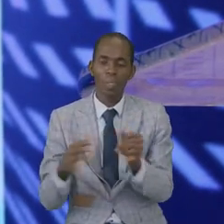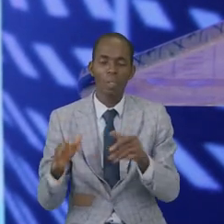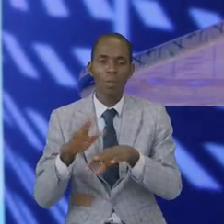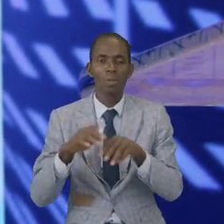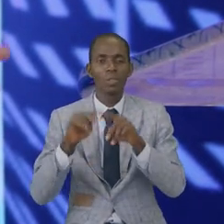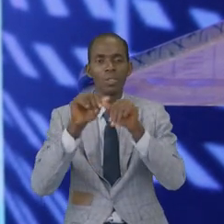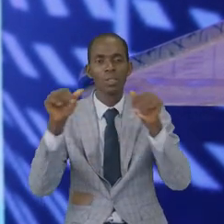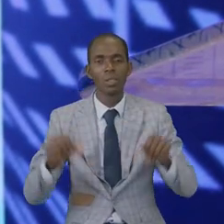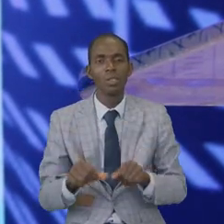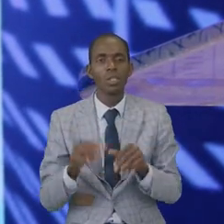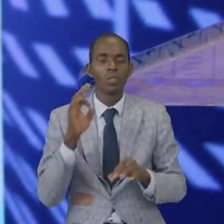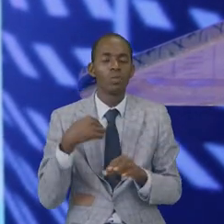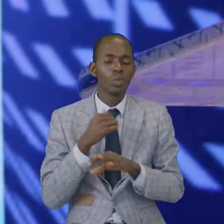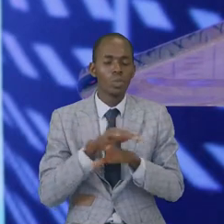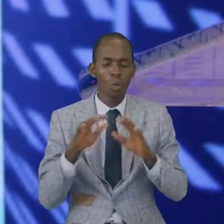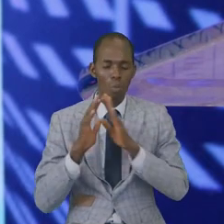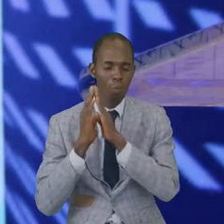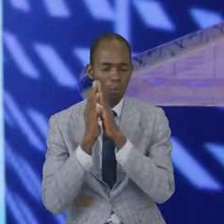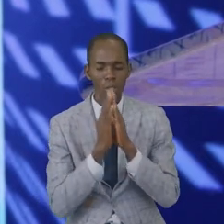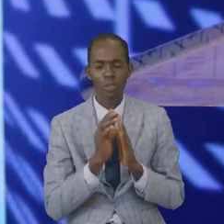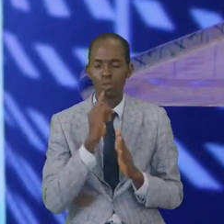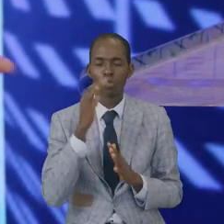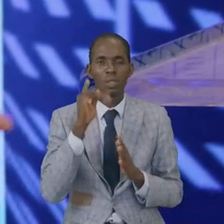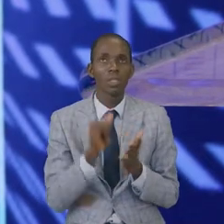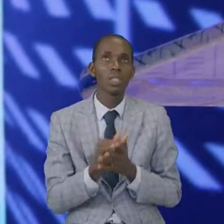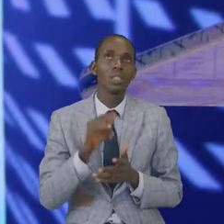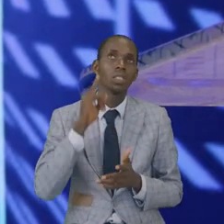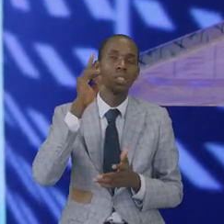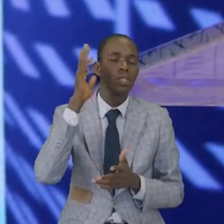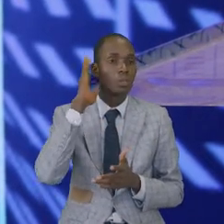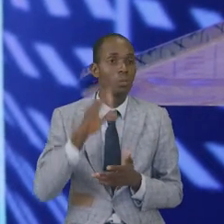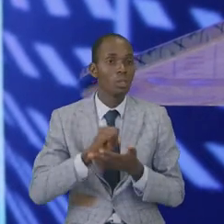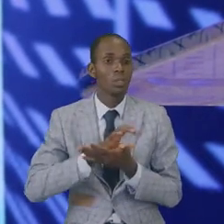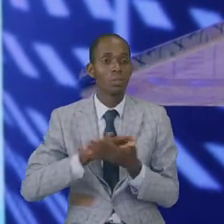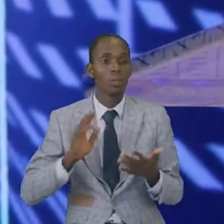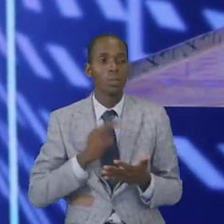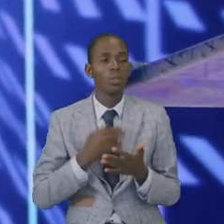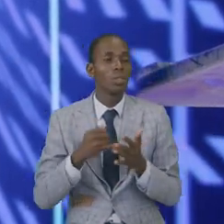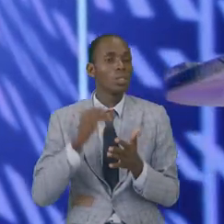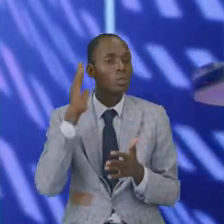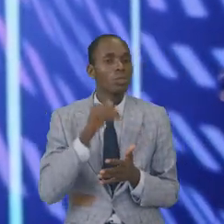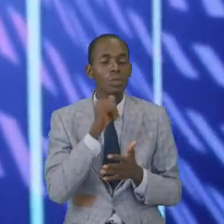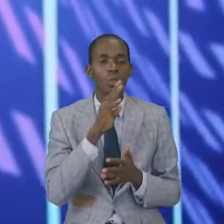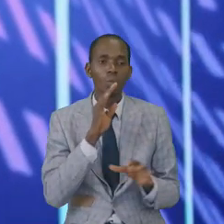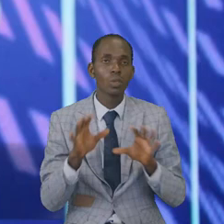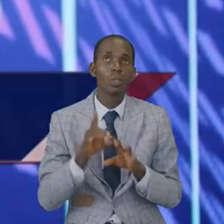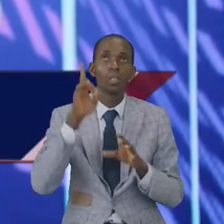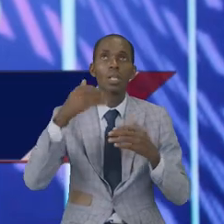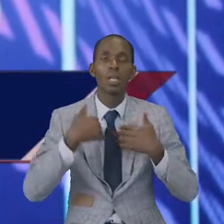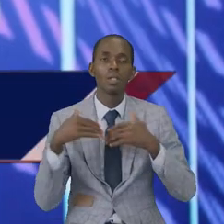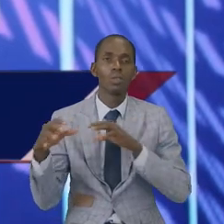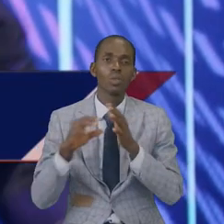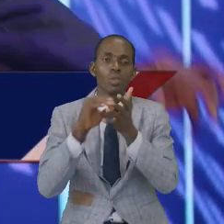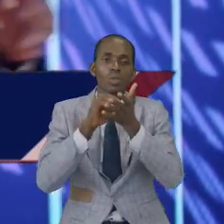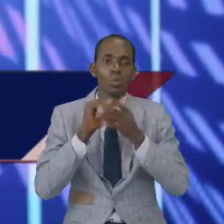don't pray fervently that he will sanctify us, it will not be done. He has done his part. We need to